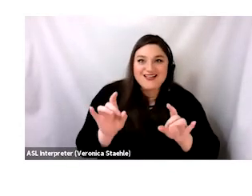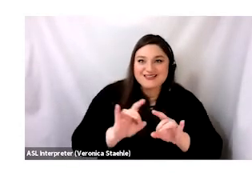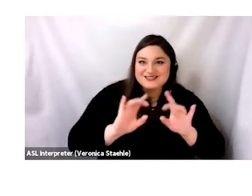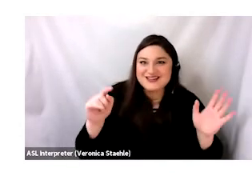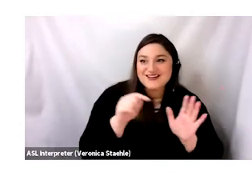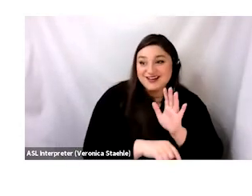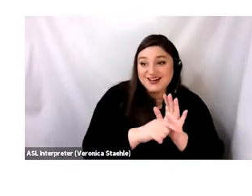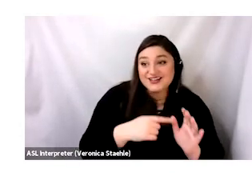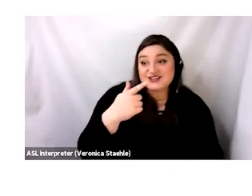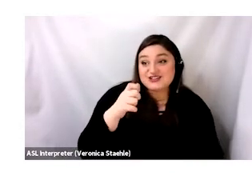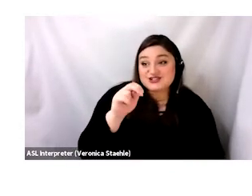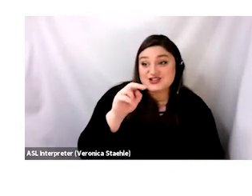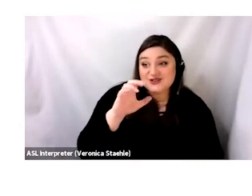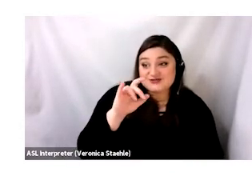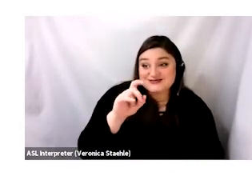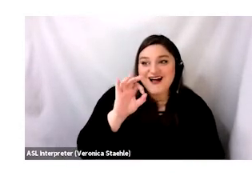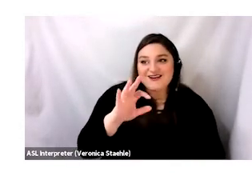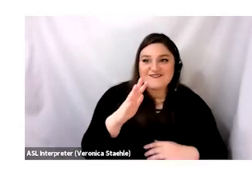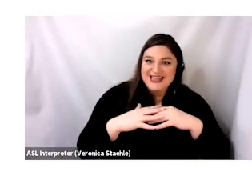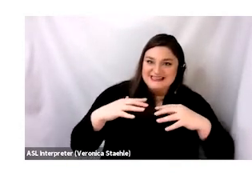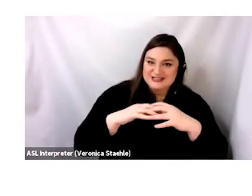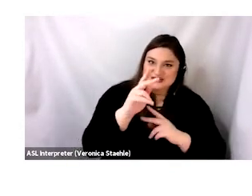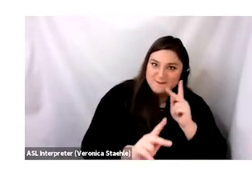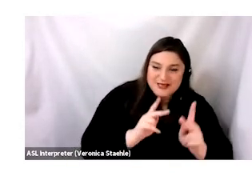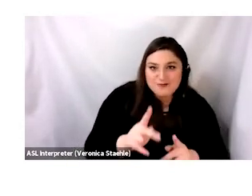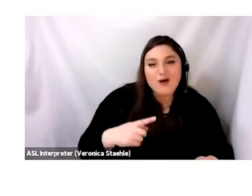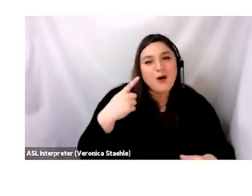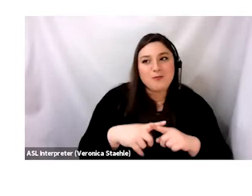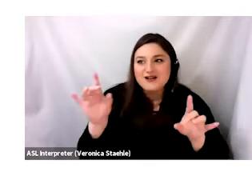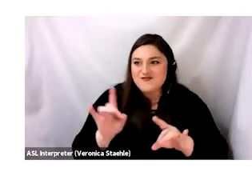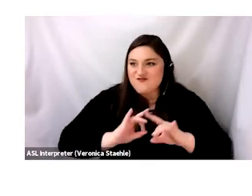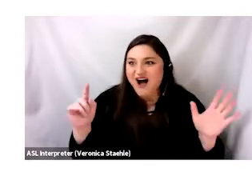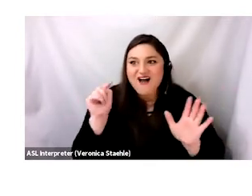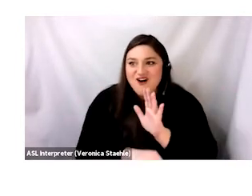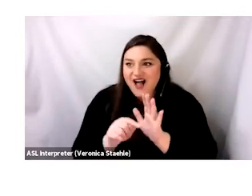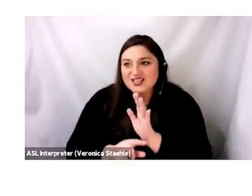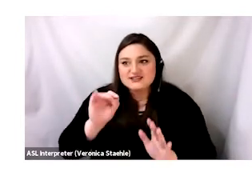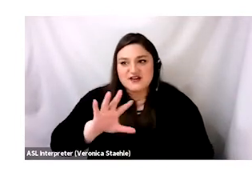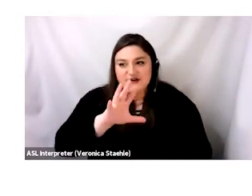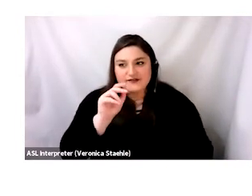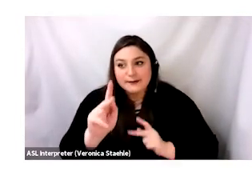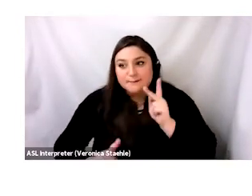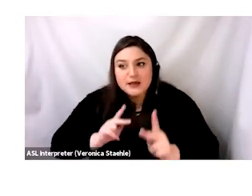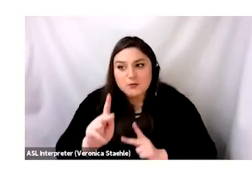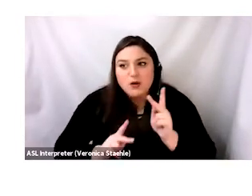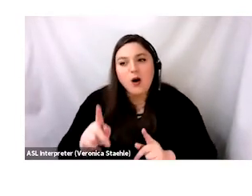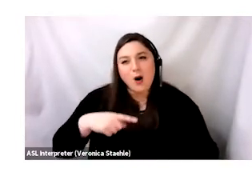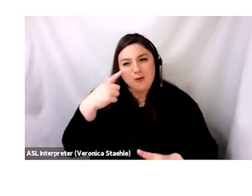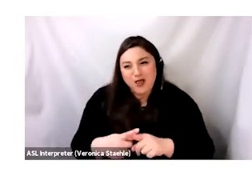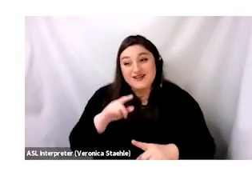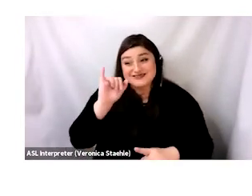and violence against Africans, as well as other peoples who were used as laborers. It's also that it degraded